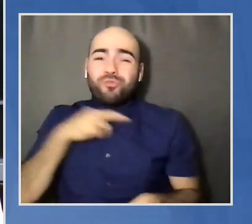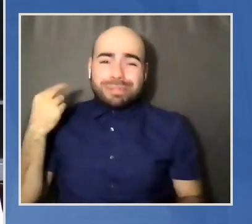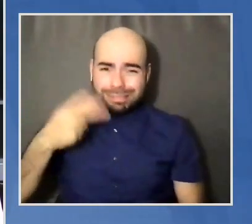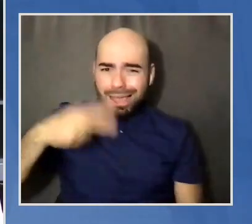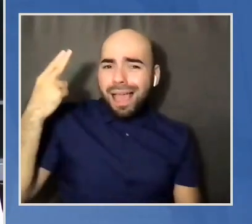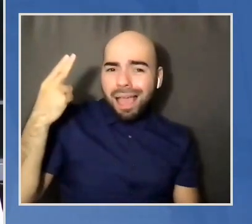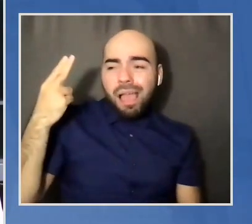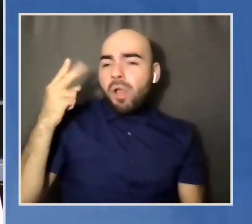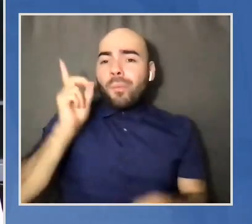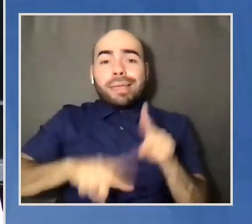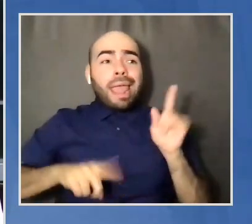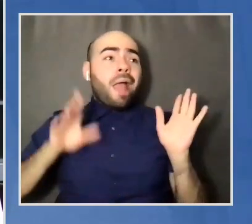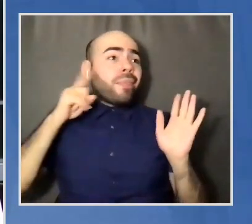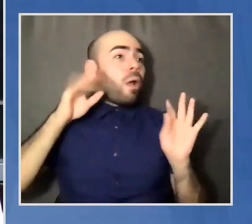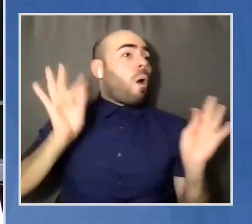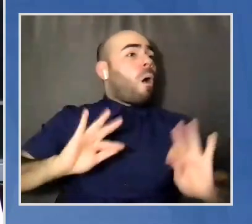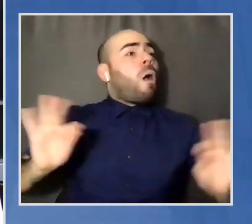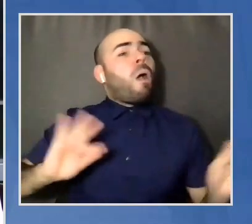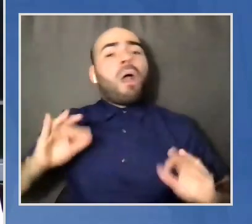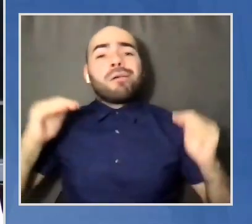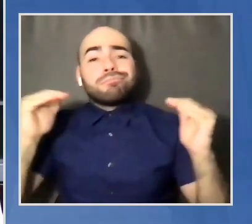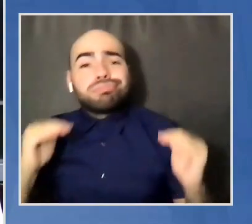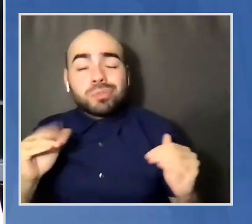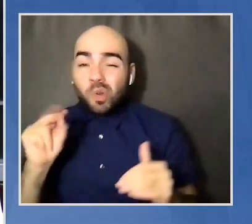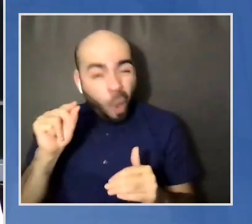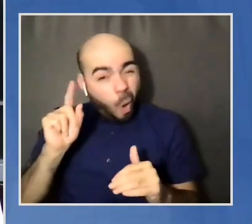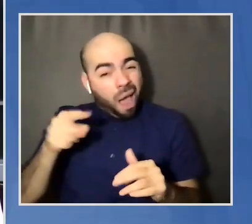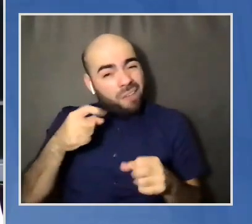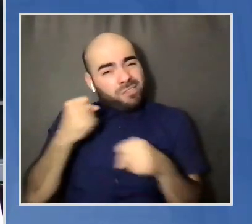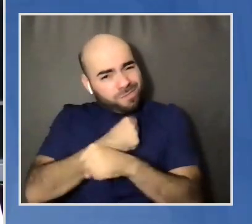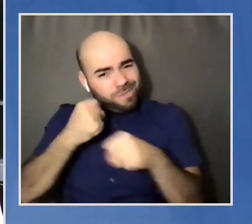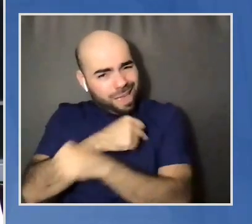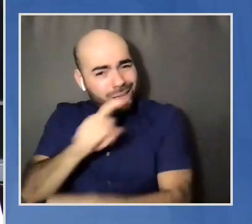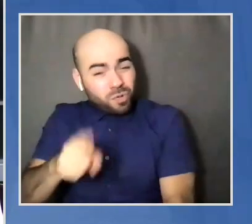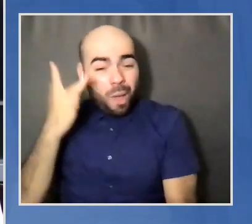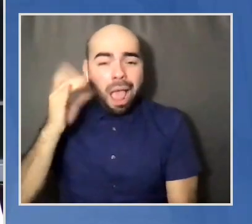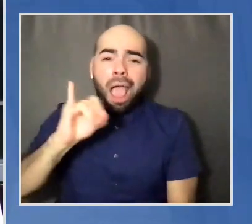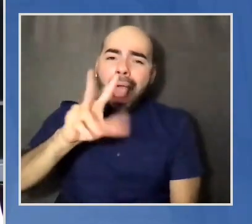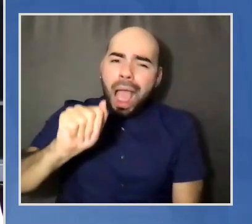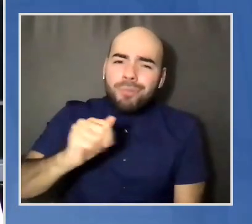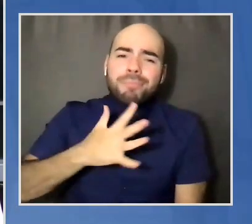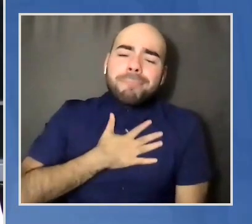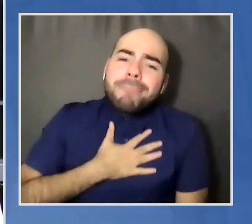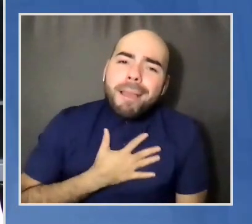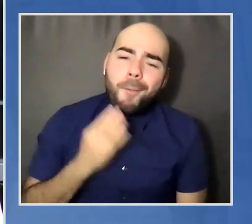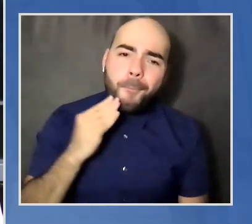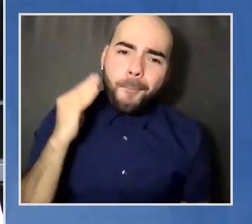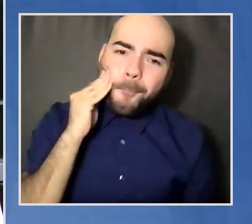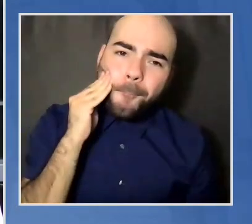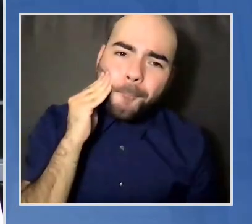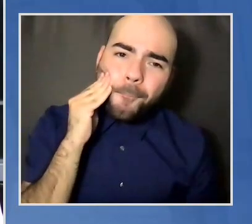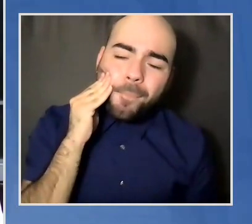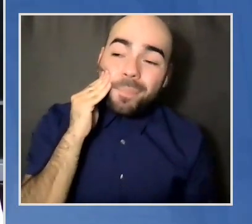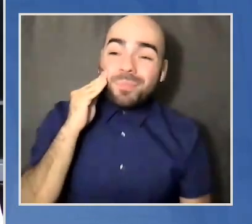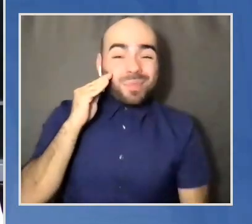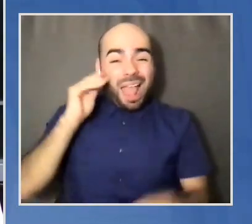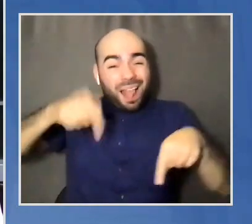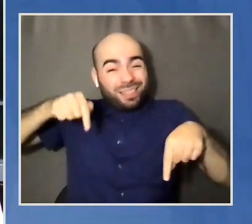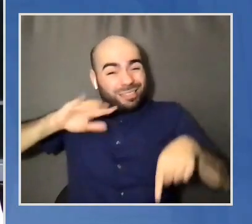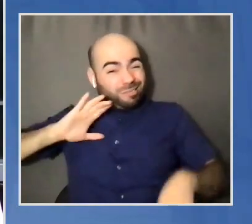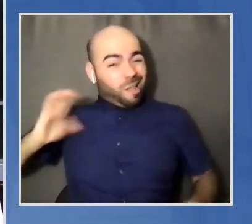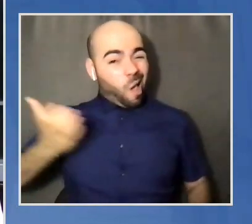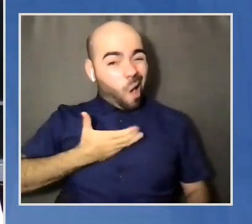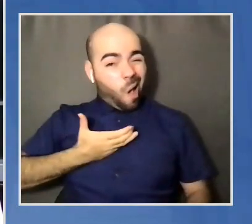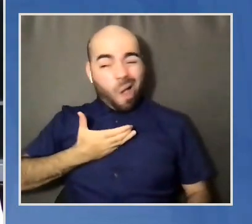for granted, and I will always have your back because Iowa is my home, and this is our